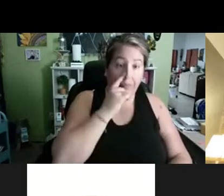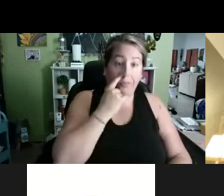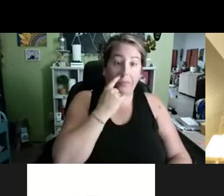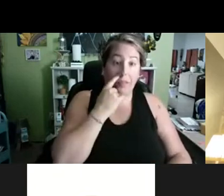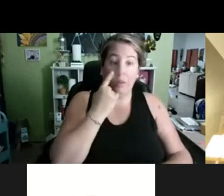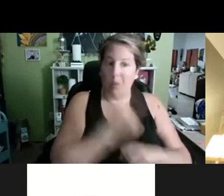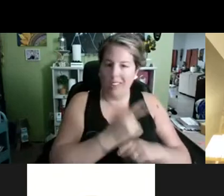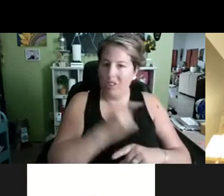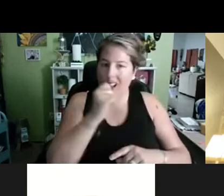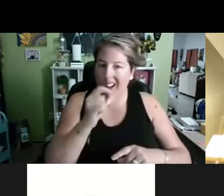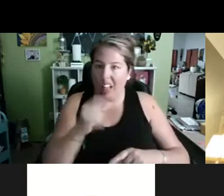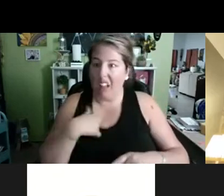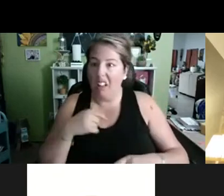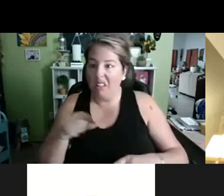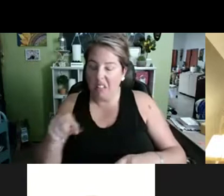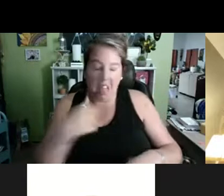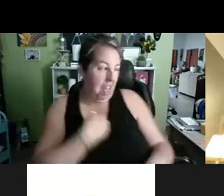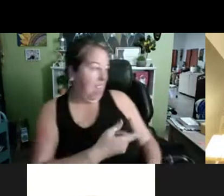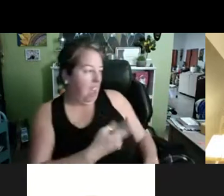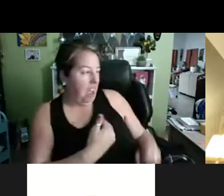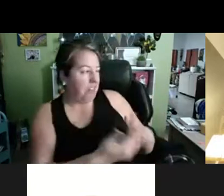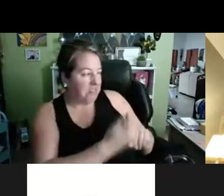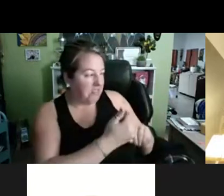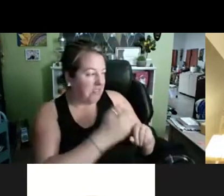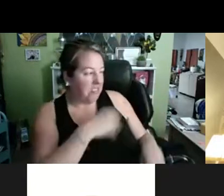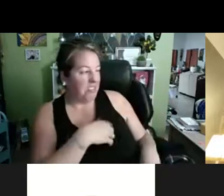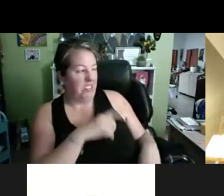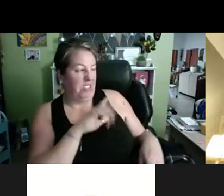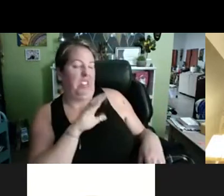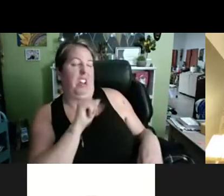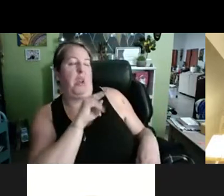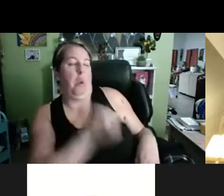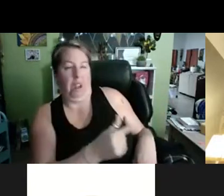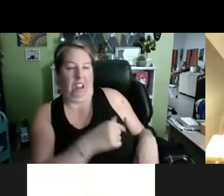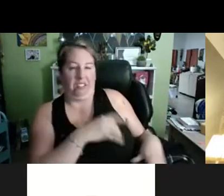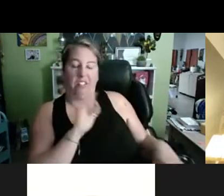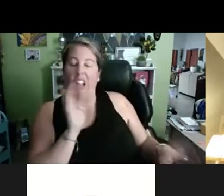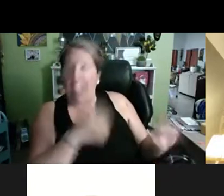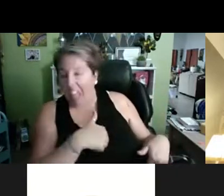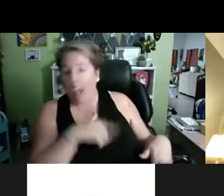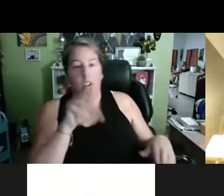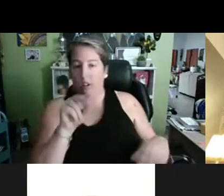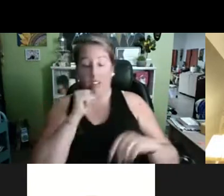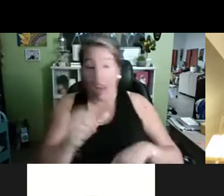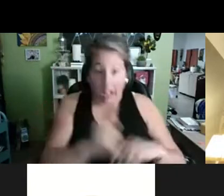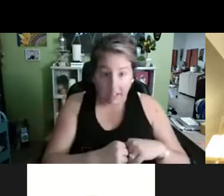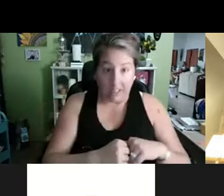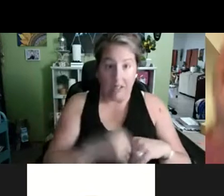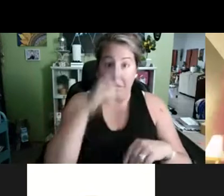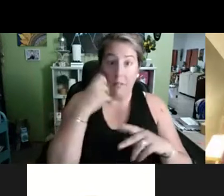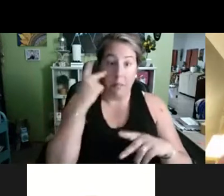you're not bugging them. And I don't know about you guys, but I get a Joann's, an Office Depot.